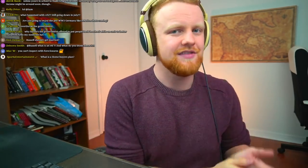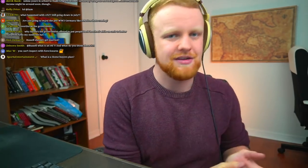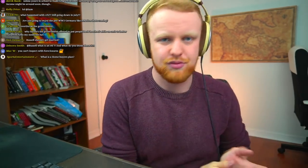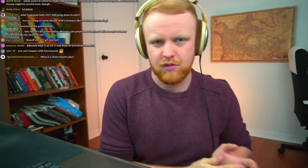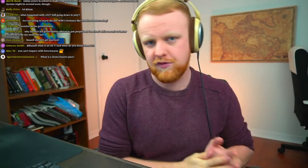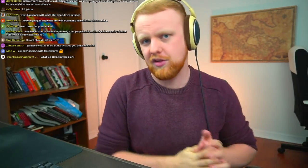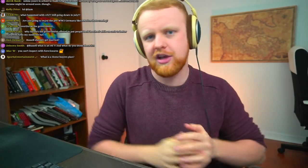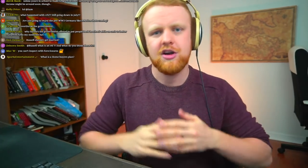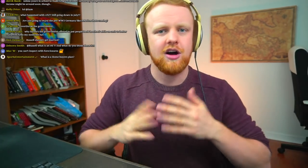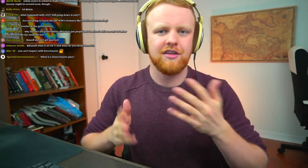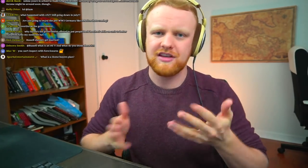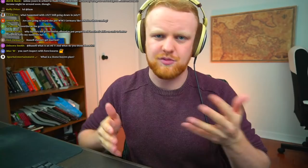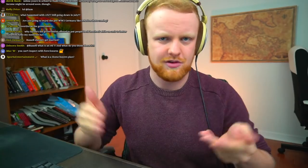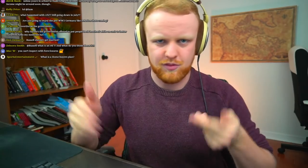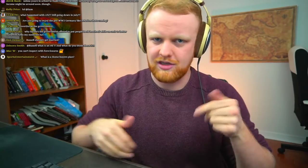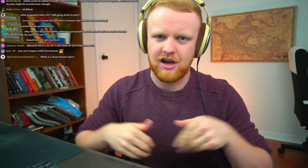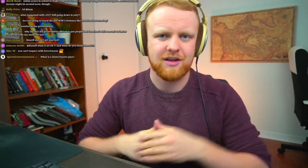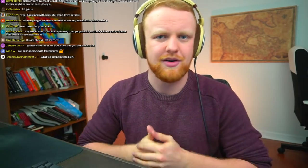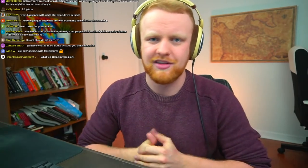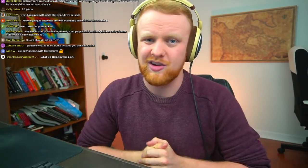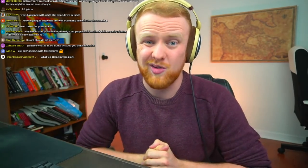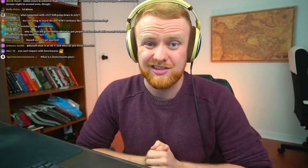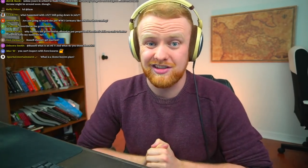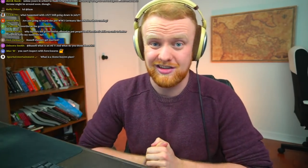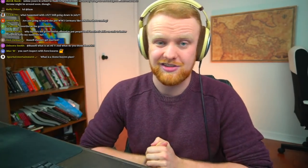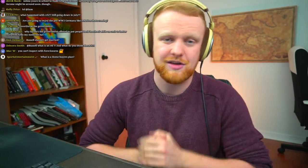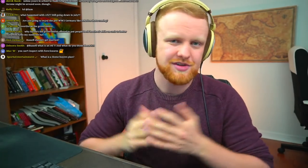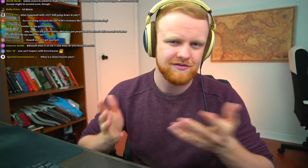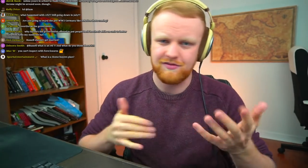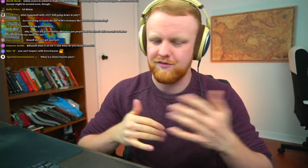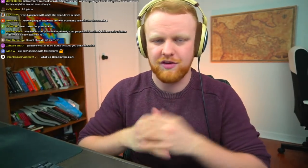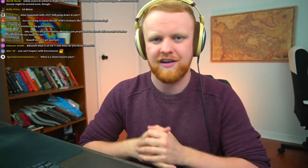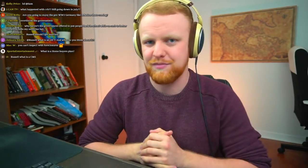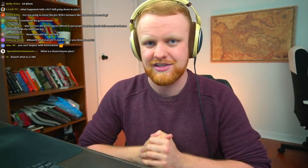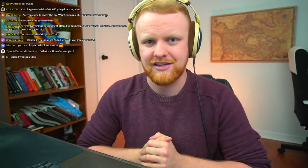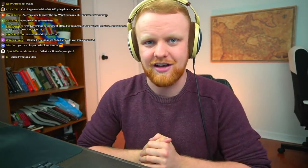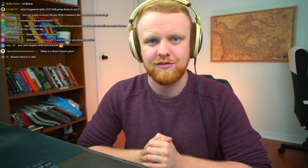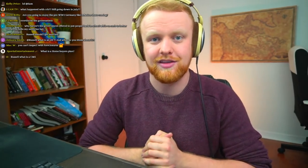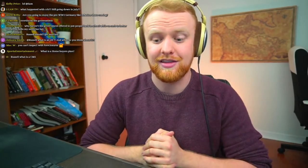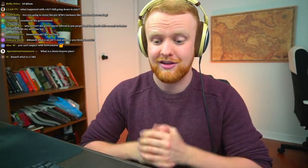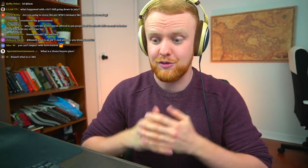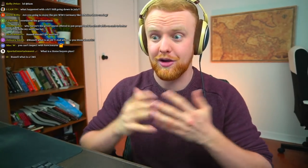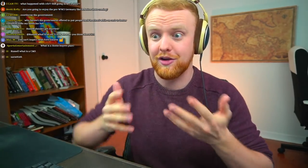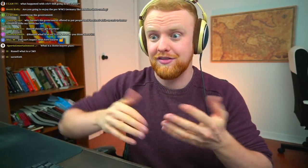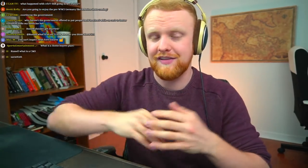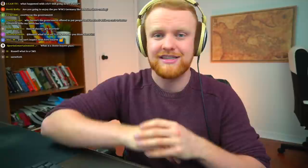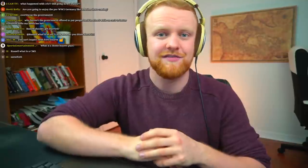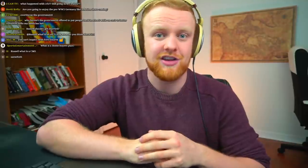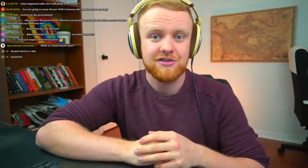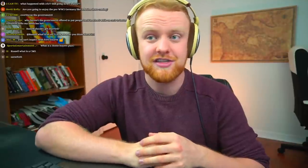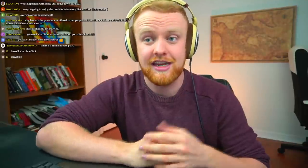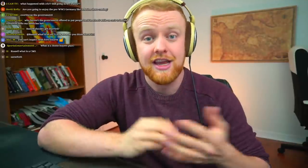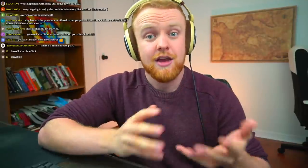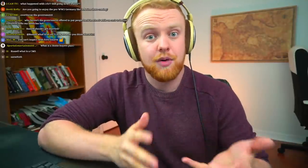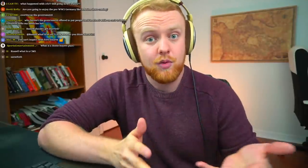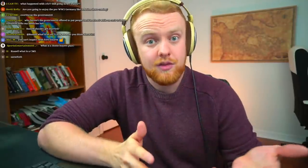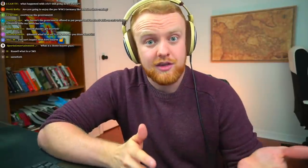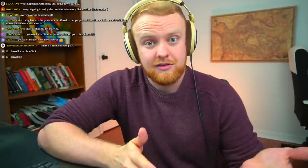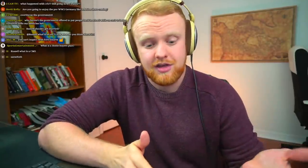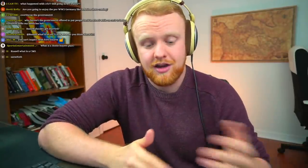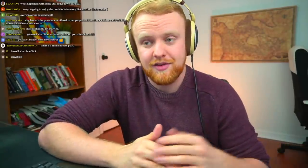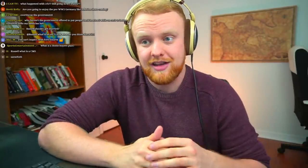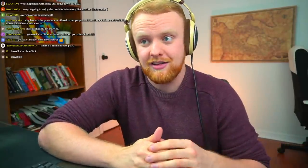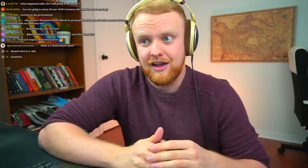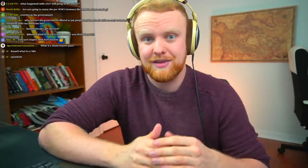create a dividend portfolio, all things we talk about in the course in the description, 45% off with the coupon code INVEST if you're interested. But